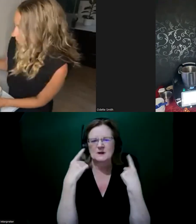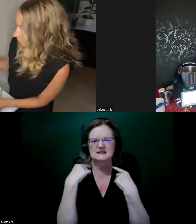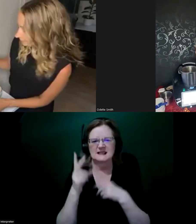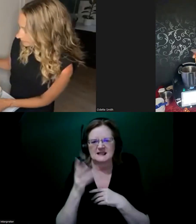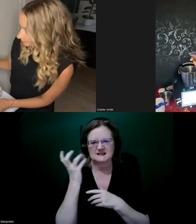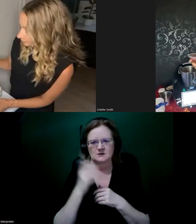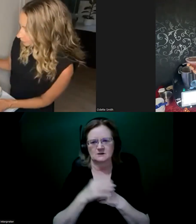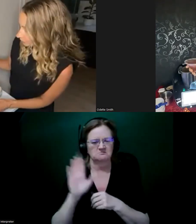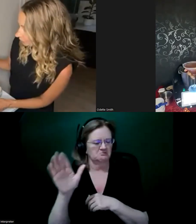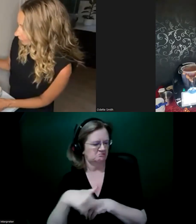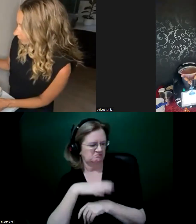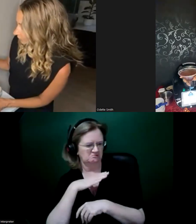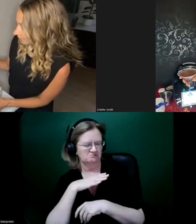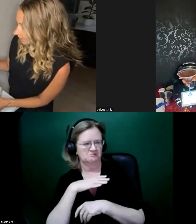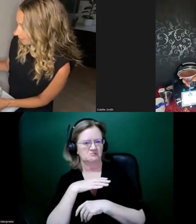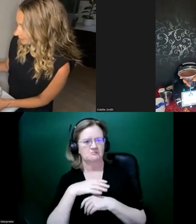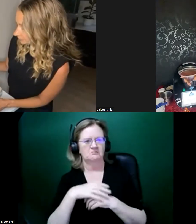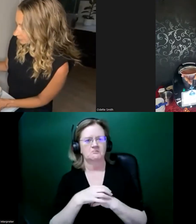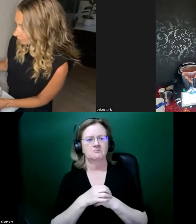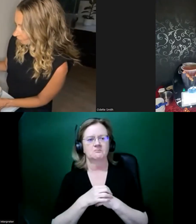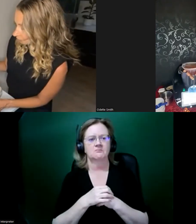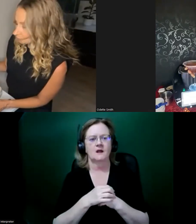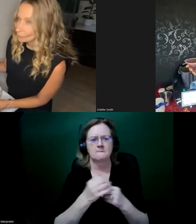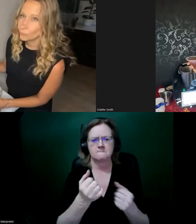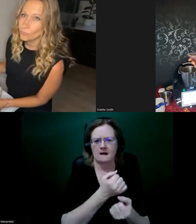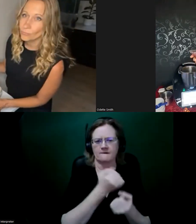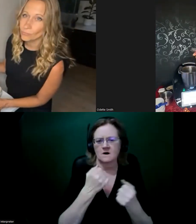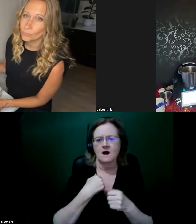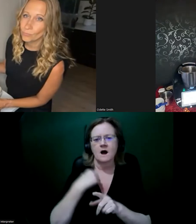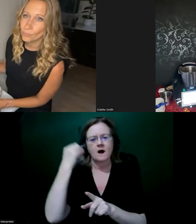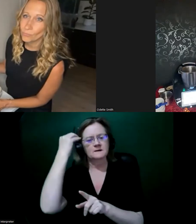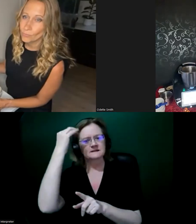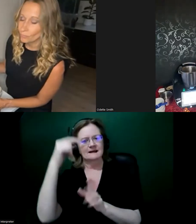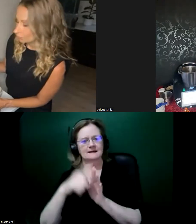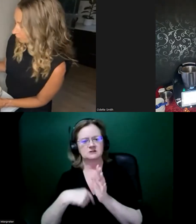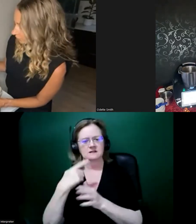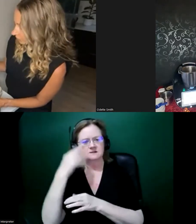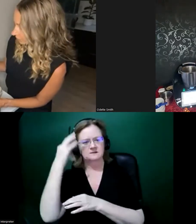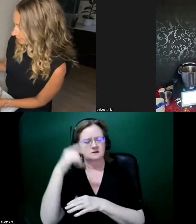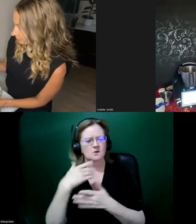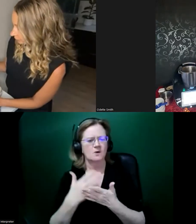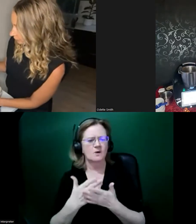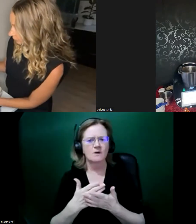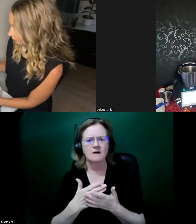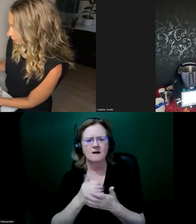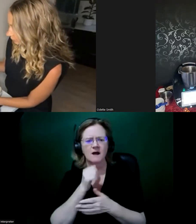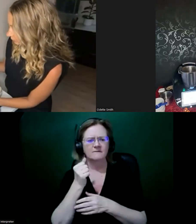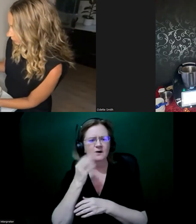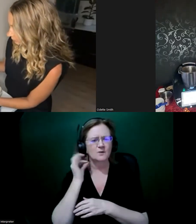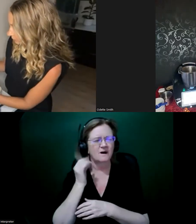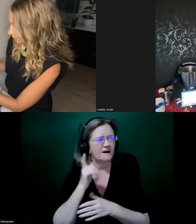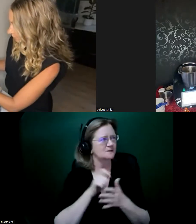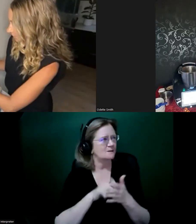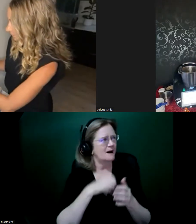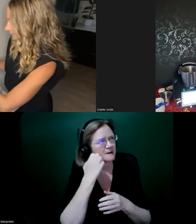sorry. I just think powerful. I was actually just thinking, because I know some people are saying, oh, if I've already got white, do I get a black as